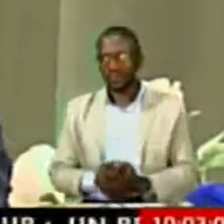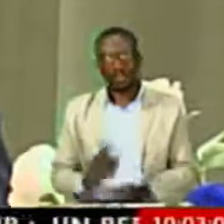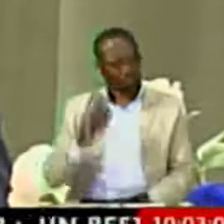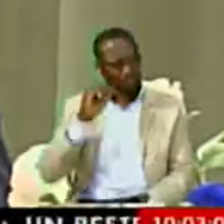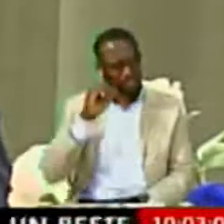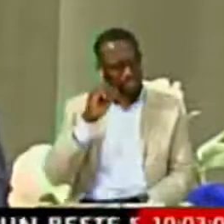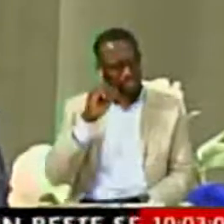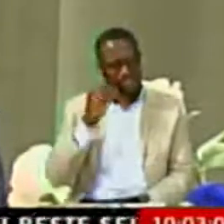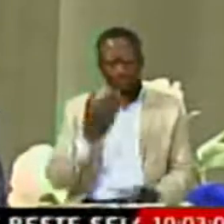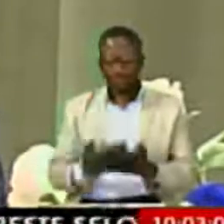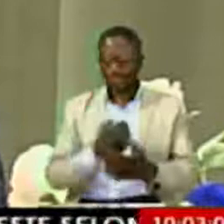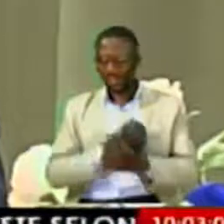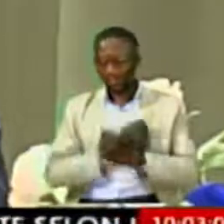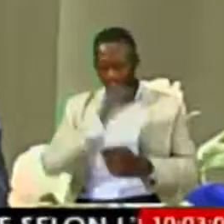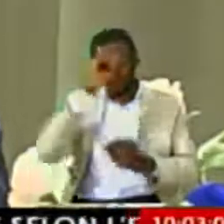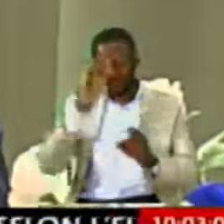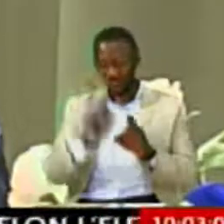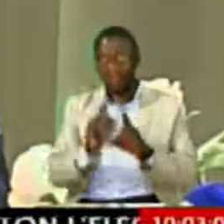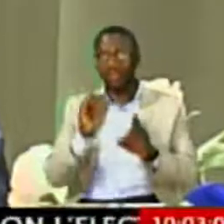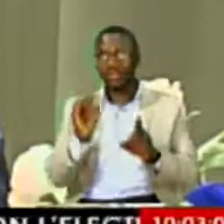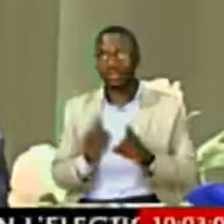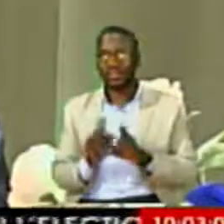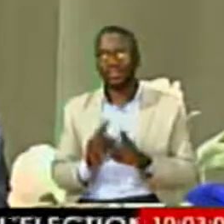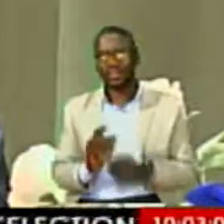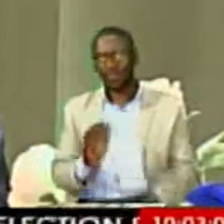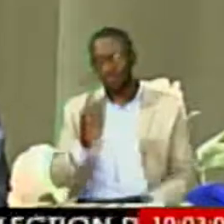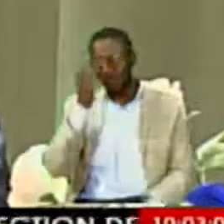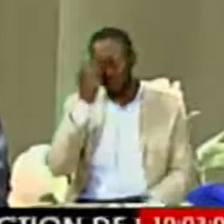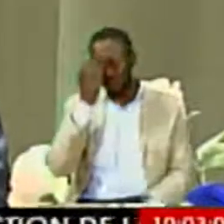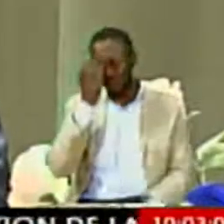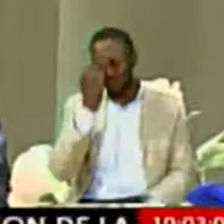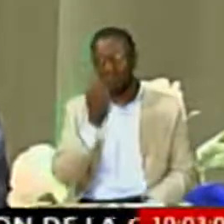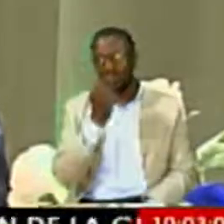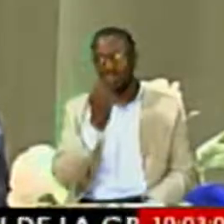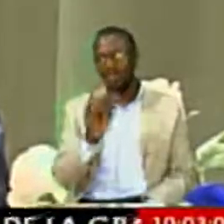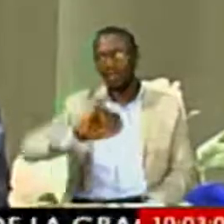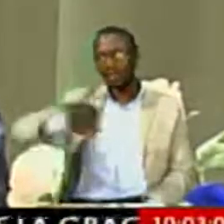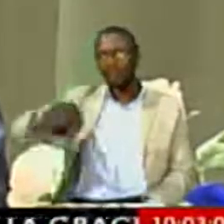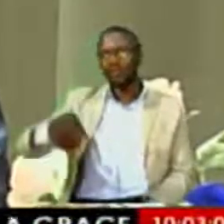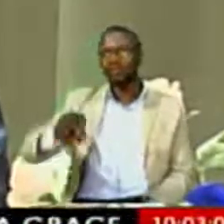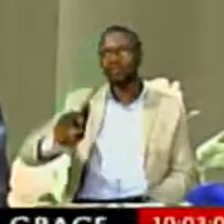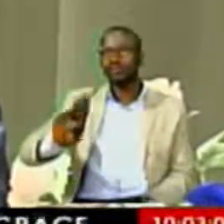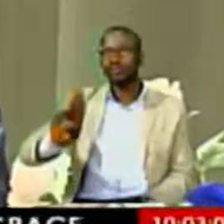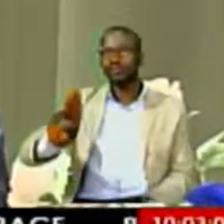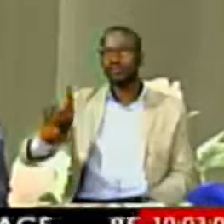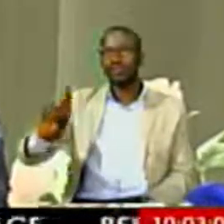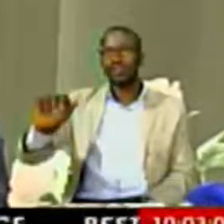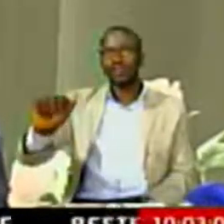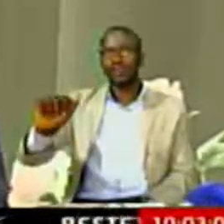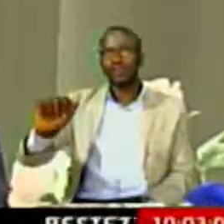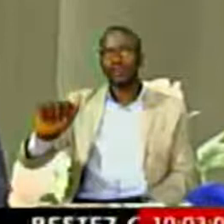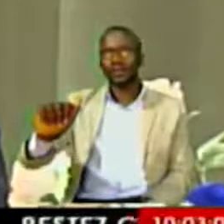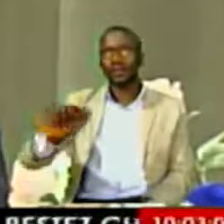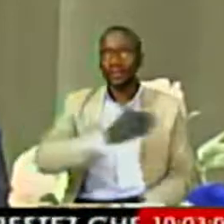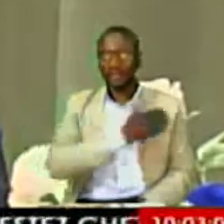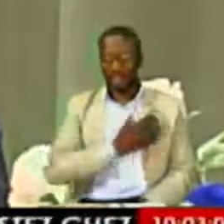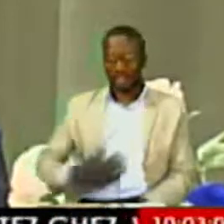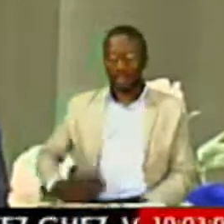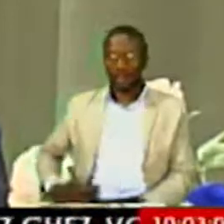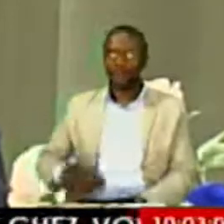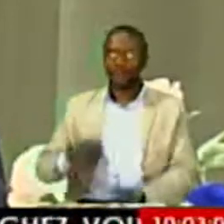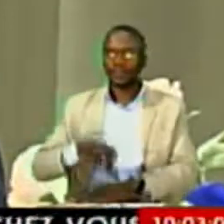mes bien-aimés frères. Listen, my beloved brothers and sisters. Savez-vous que Judas? Do you know that Judas? Et Pierre and